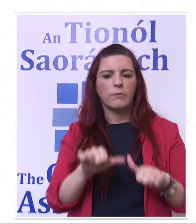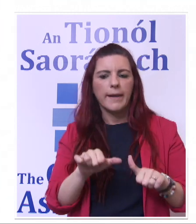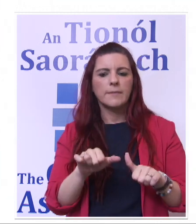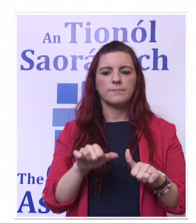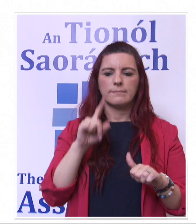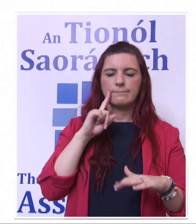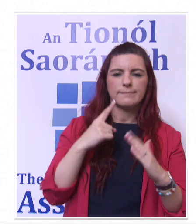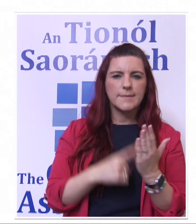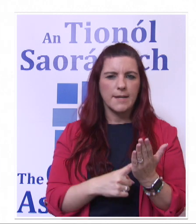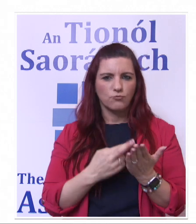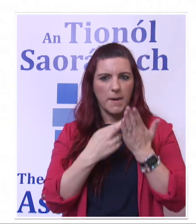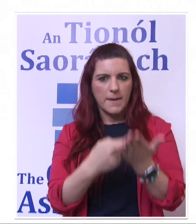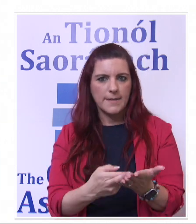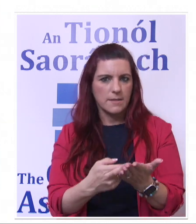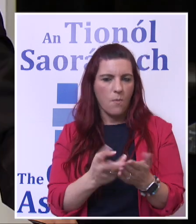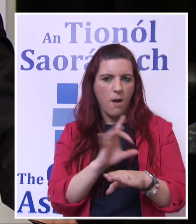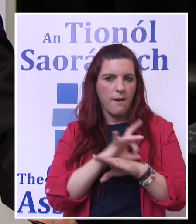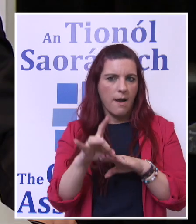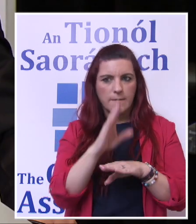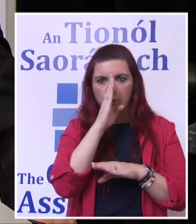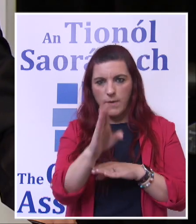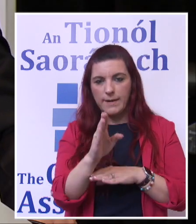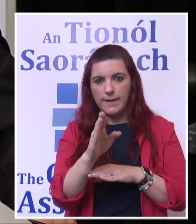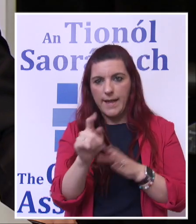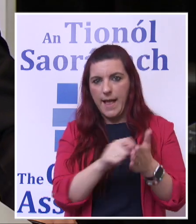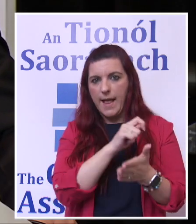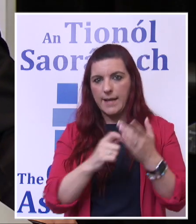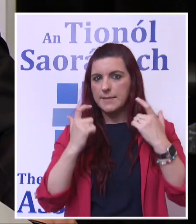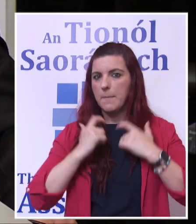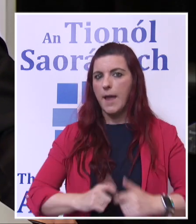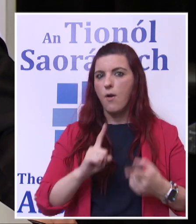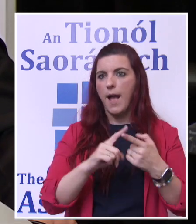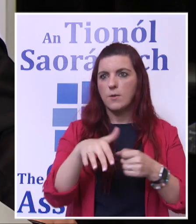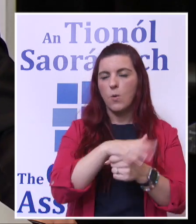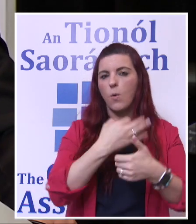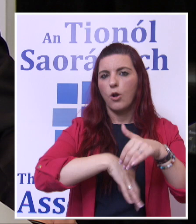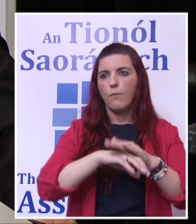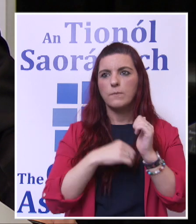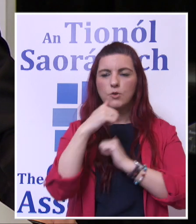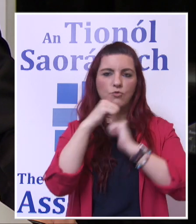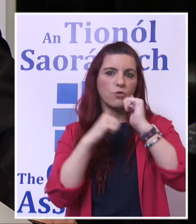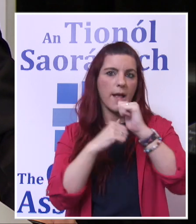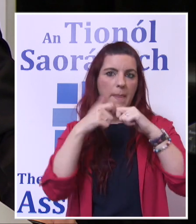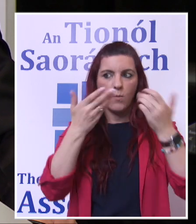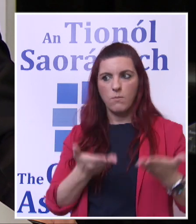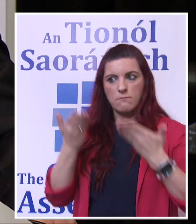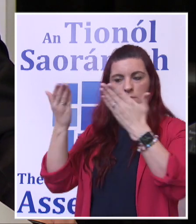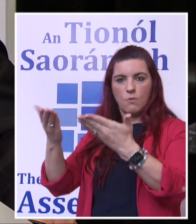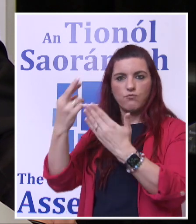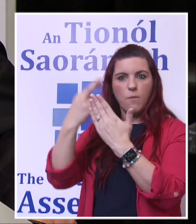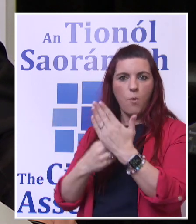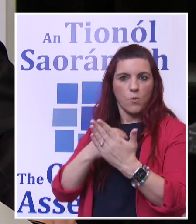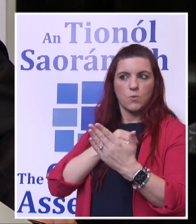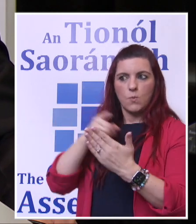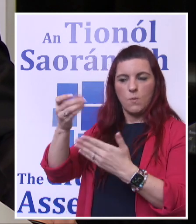on the type of directly elected mayor and the associated local government structures which are best suited to Dublin City and County. We